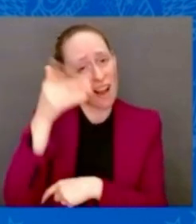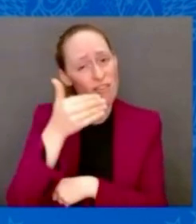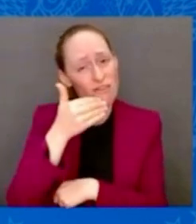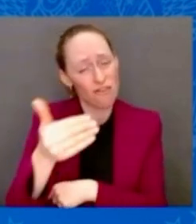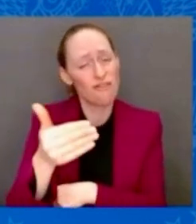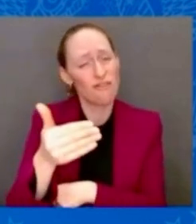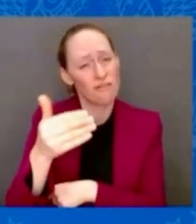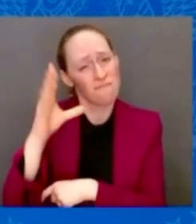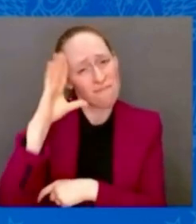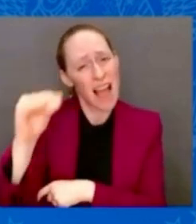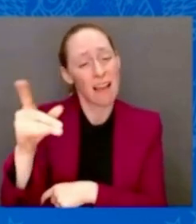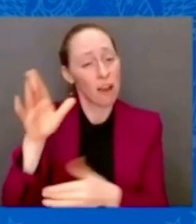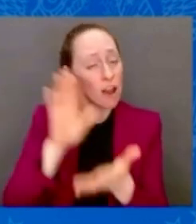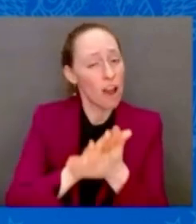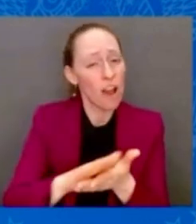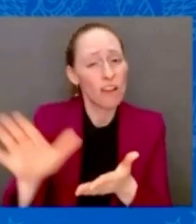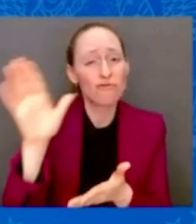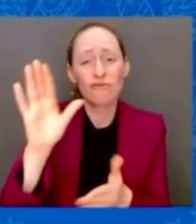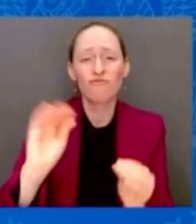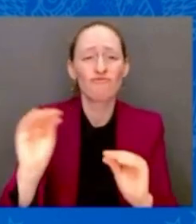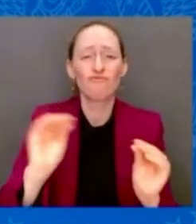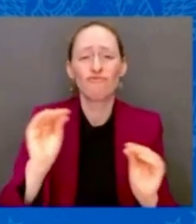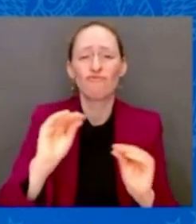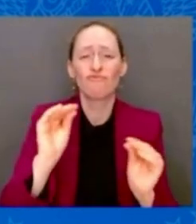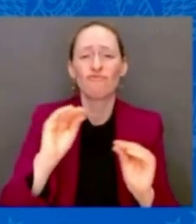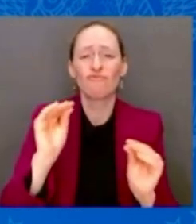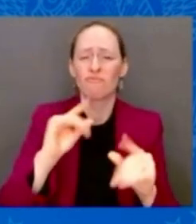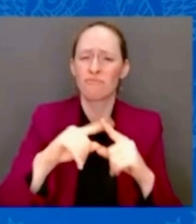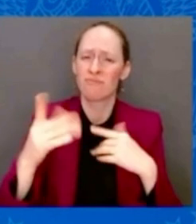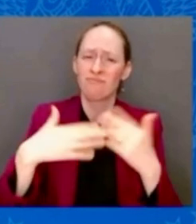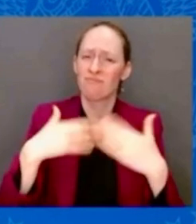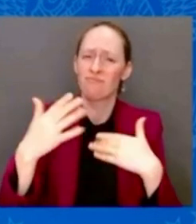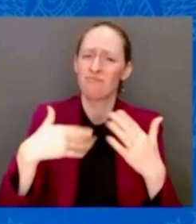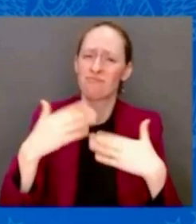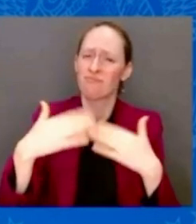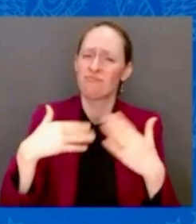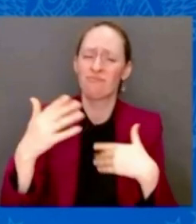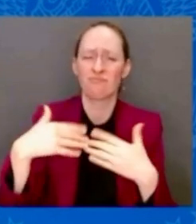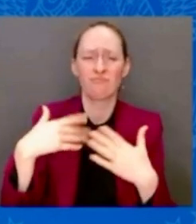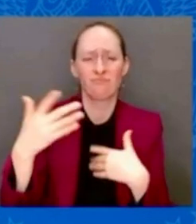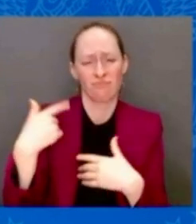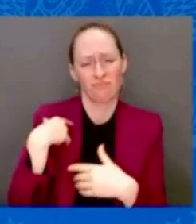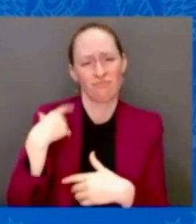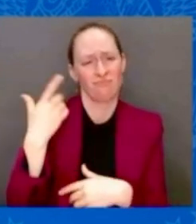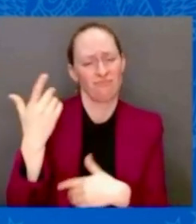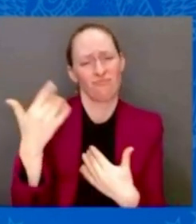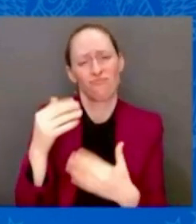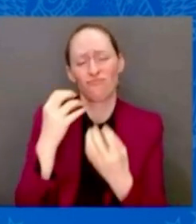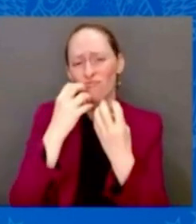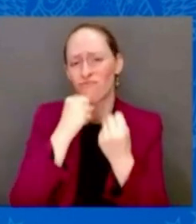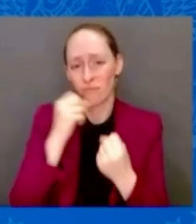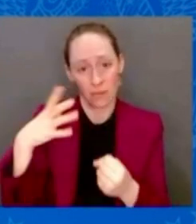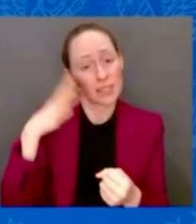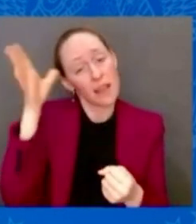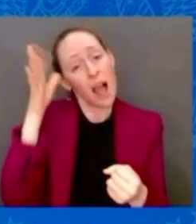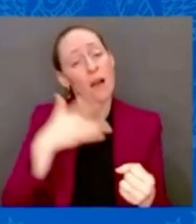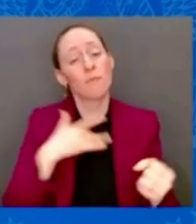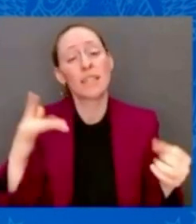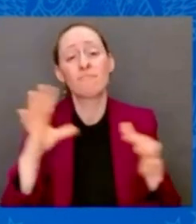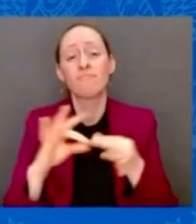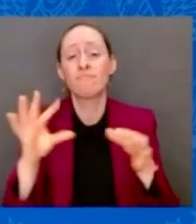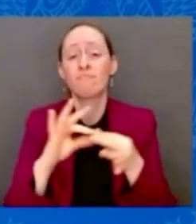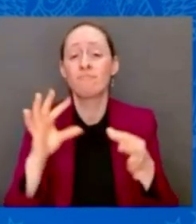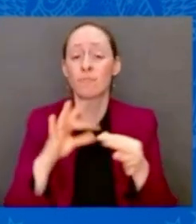cared a lot. And my dad used to have an expression. He said, Joey, a job's about a lot more than a paycheck. It's about